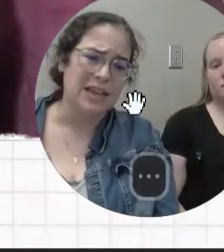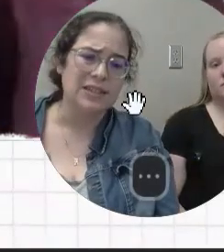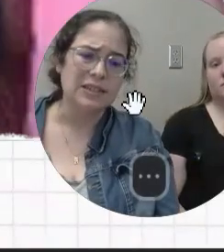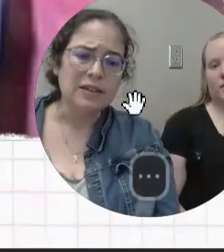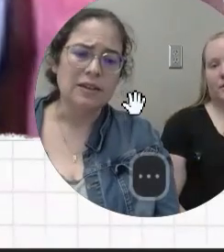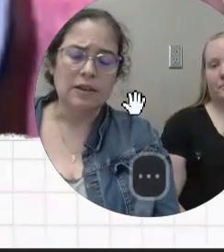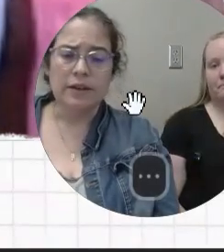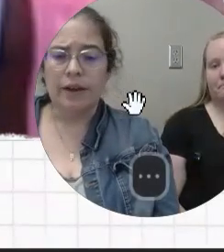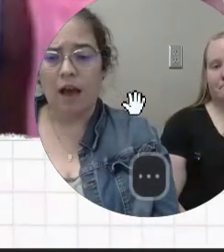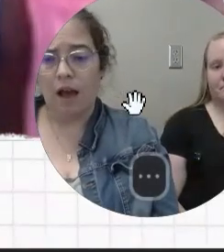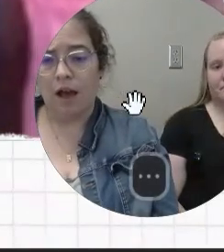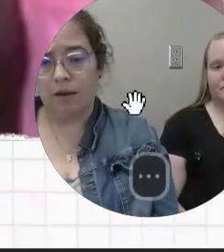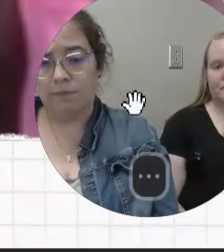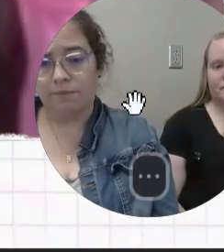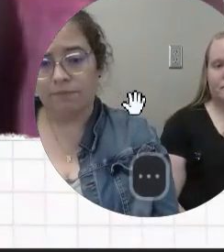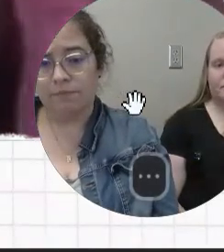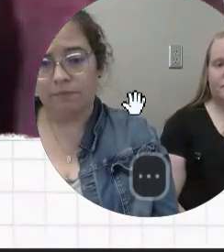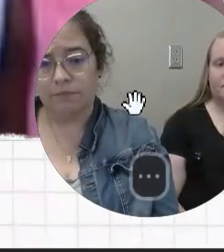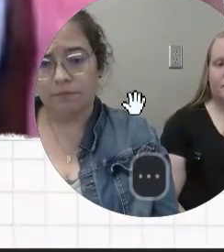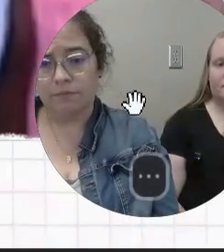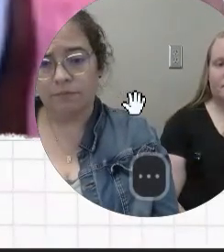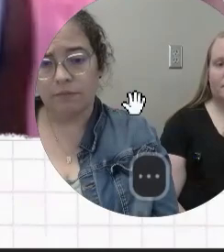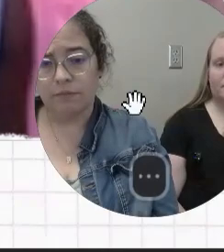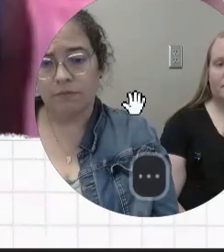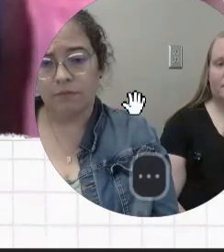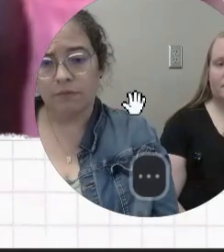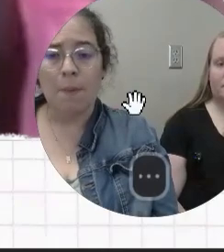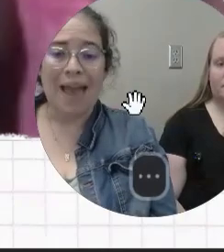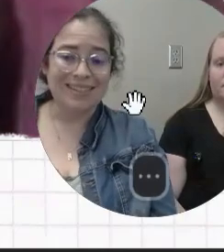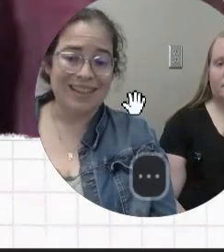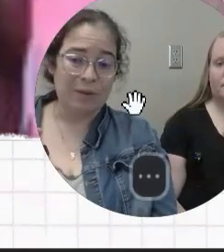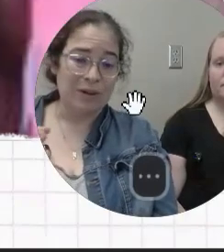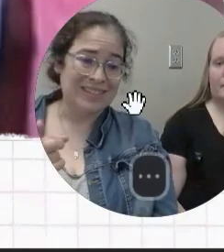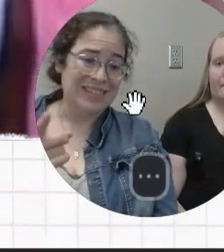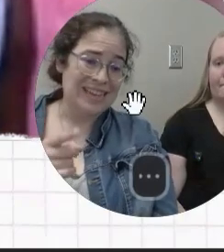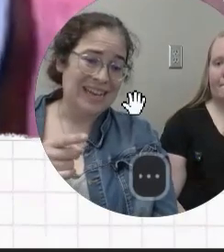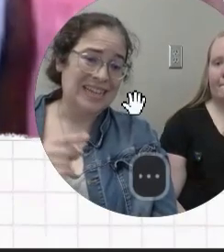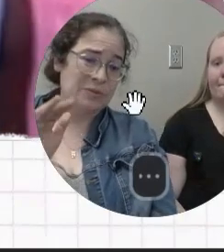They get more than you think, even if it's not what's providing full access.